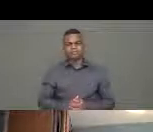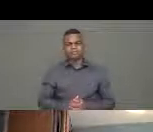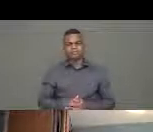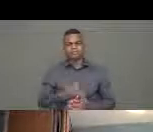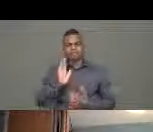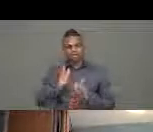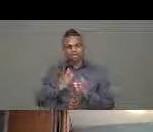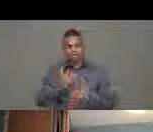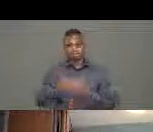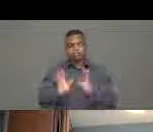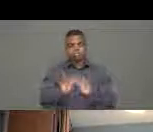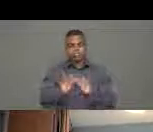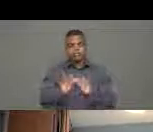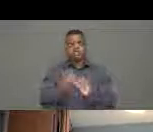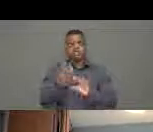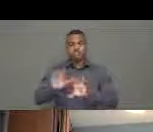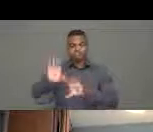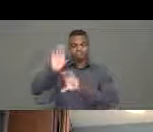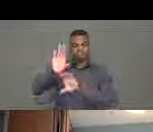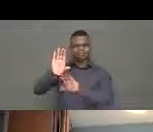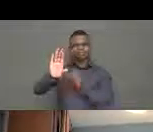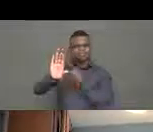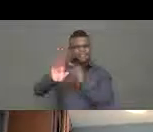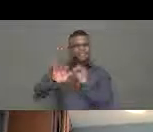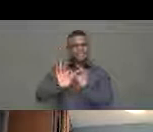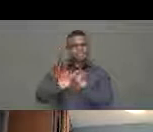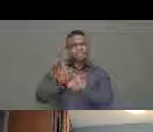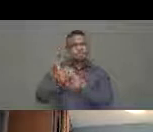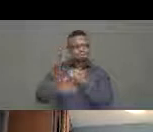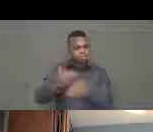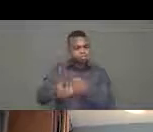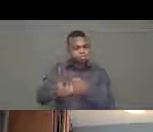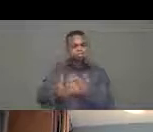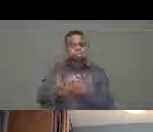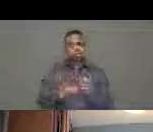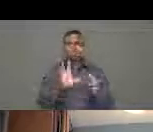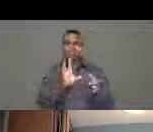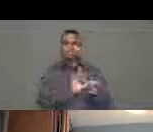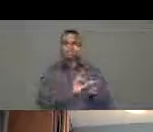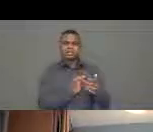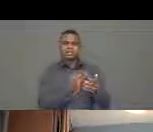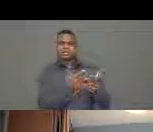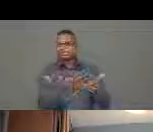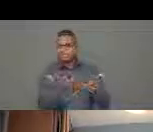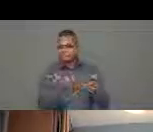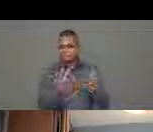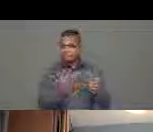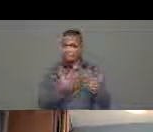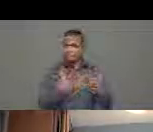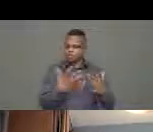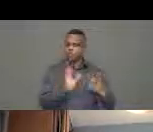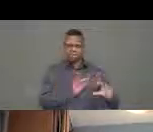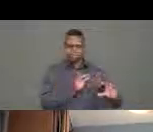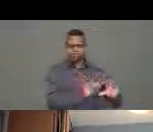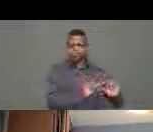you have any technical difficulties, please contact Hazel directly. So there's a drop-down menu in the chat box. You can select Hazel